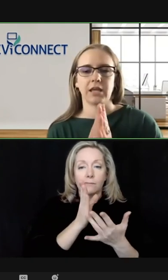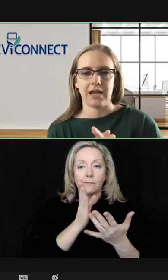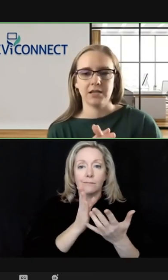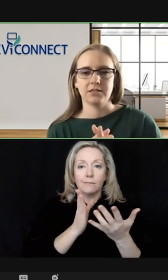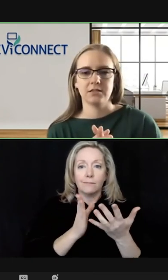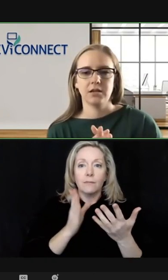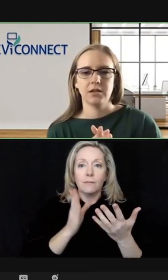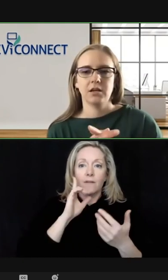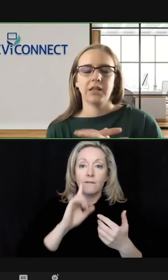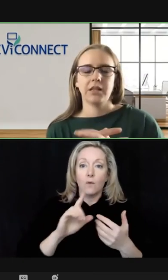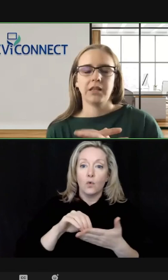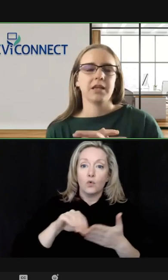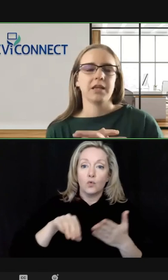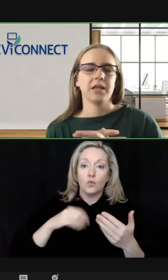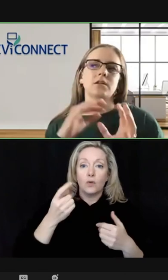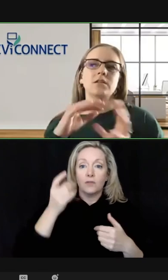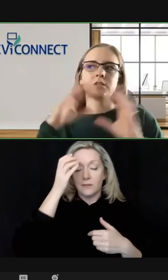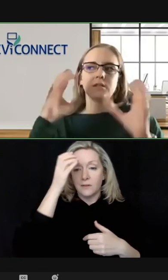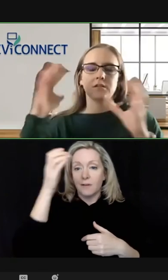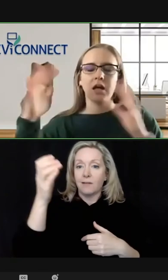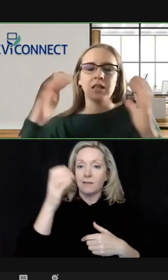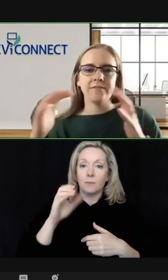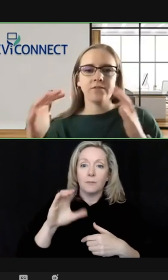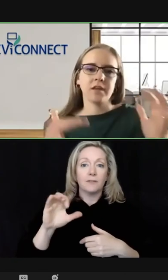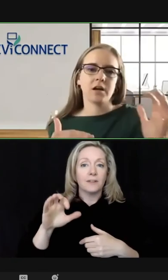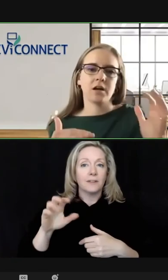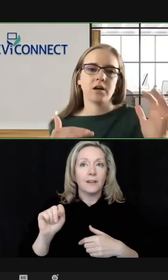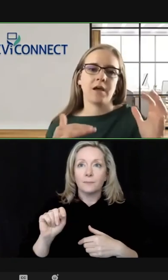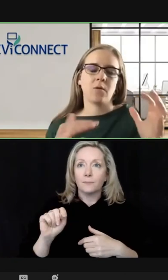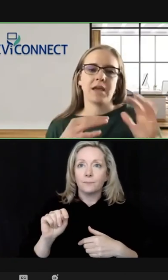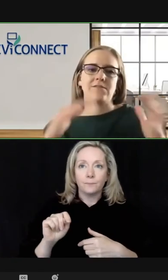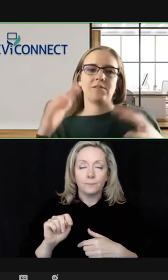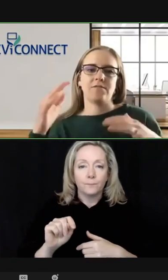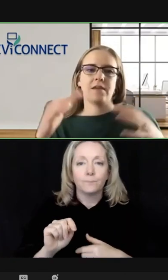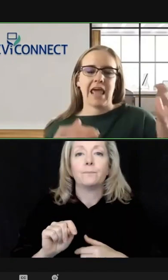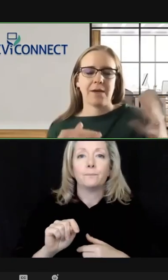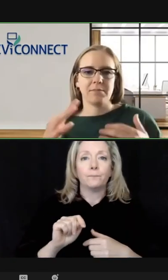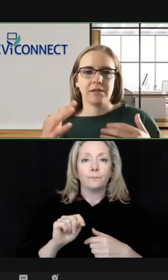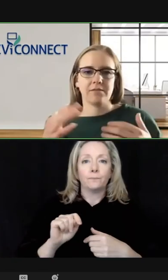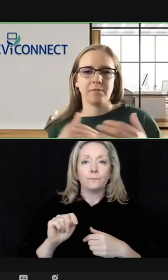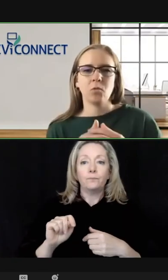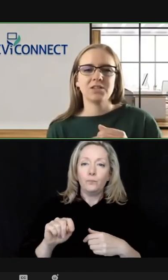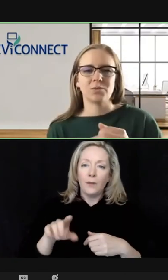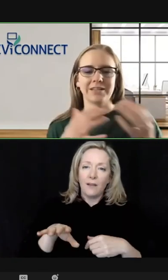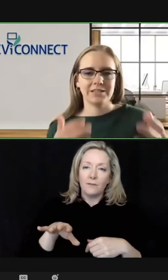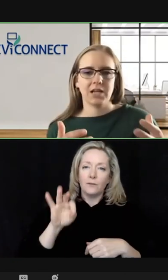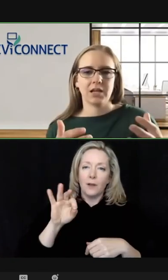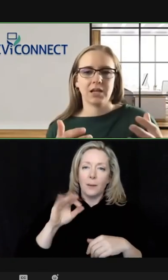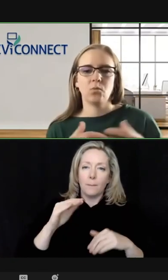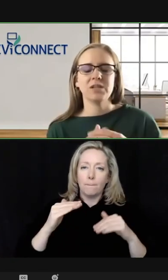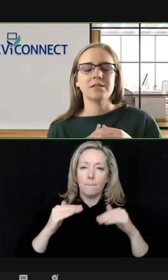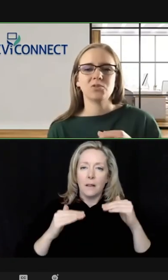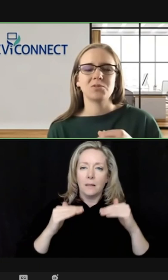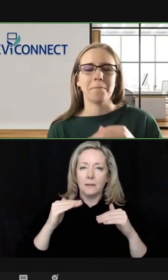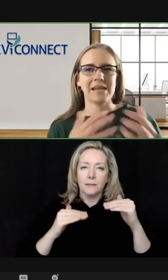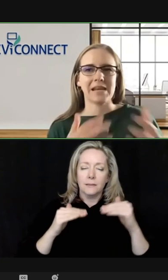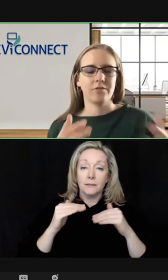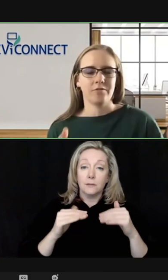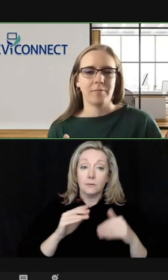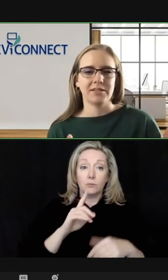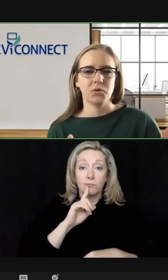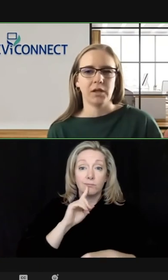and learn catness. Like there's a level there that we kind of have to find that happy medium from what is realistic and what's the